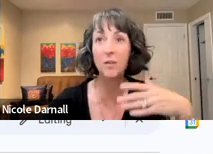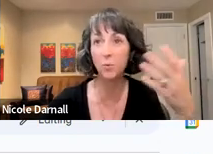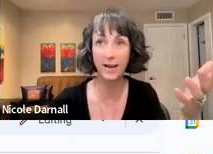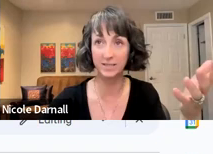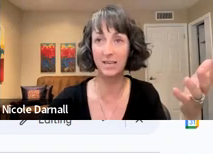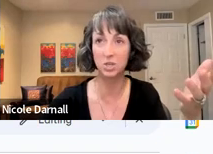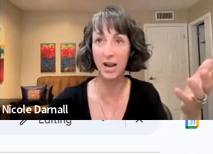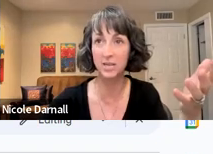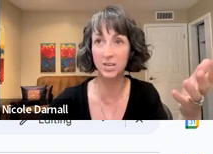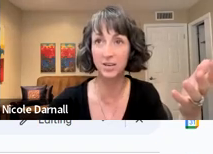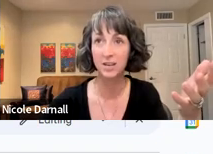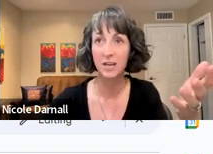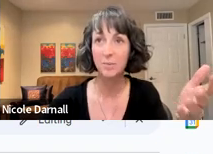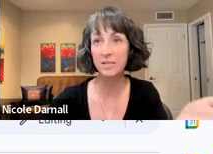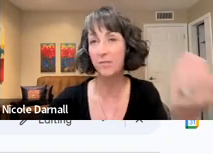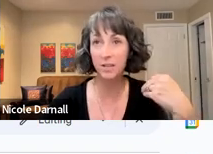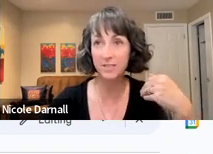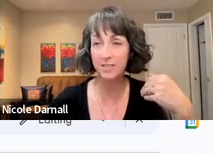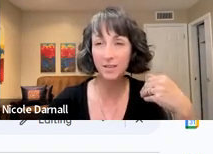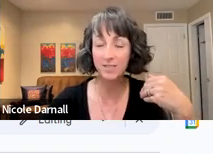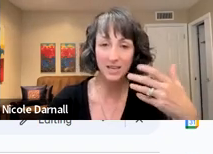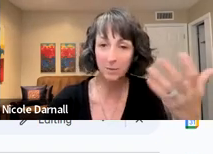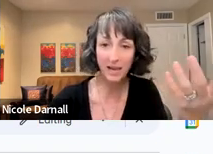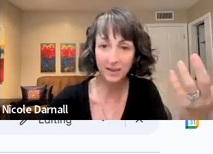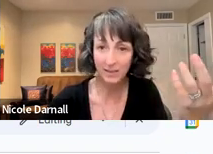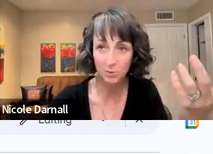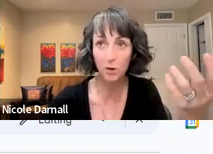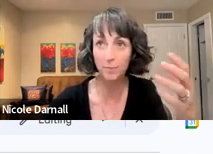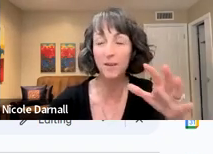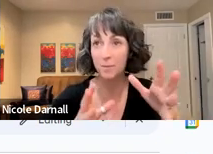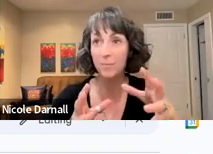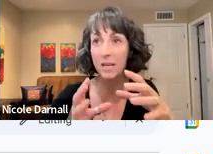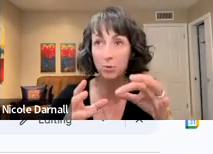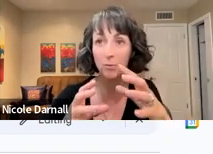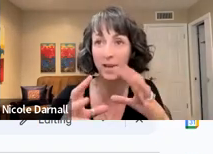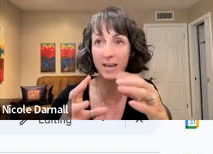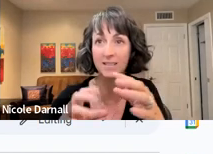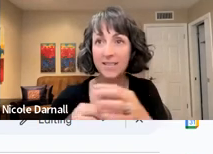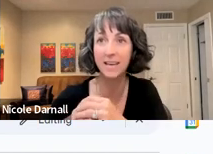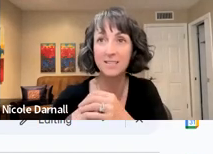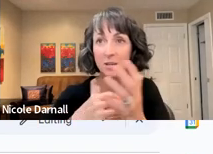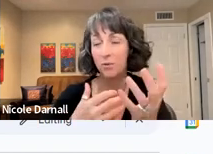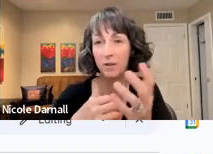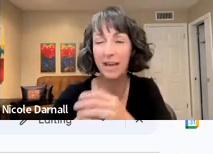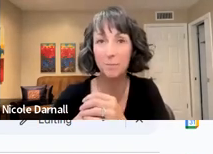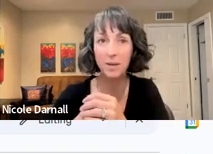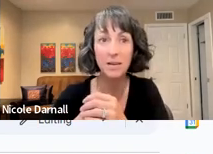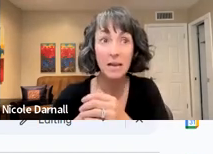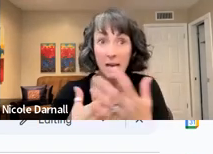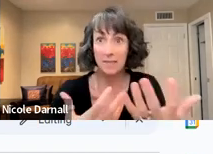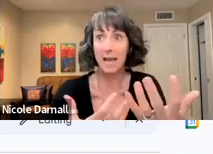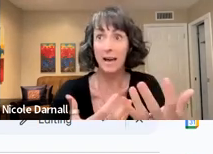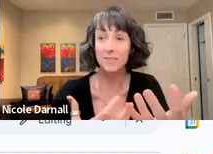never otherwise get traction. Because if all of a sudden you have to take back these the mini propane tanks, you know, for